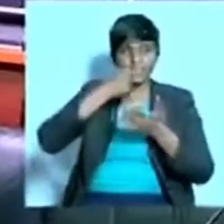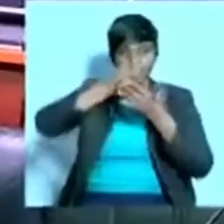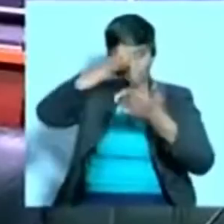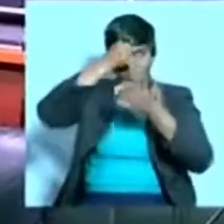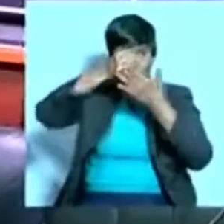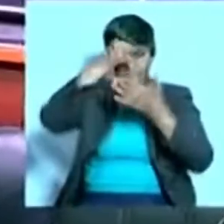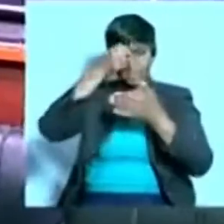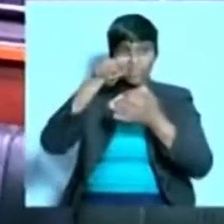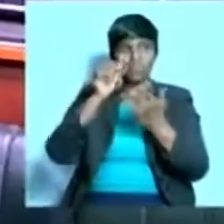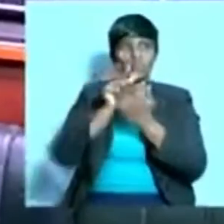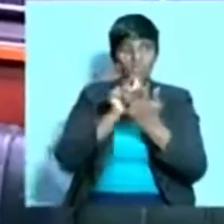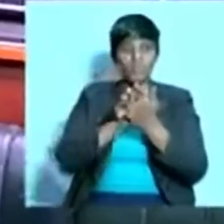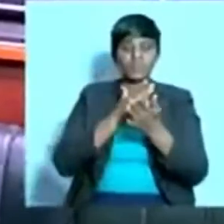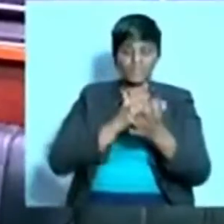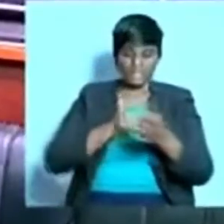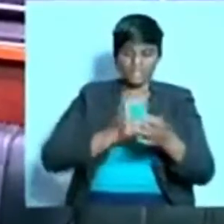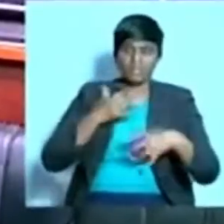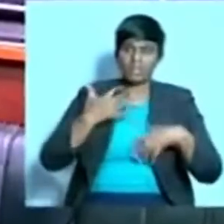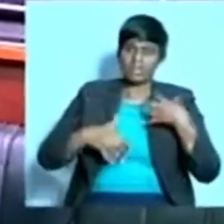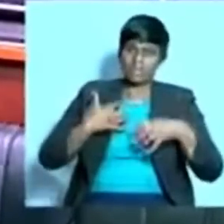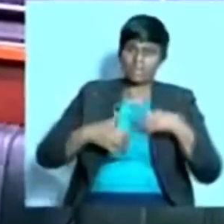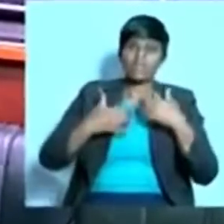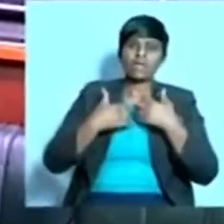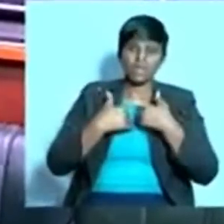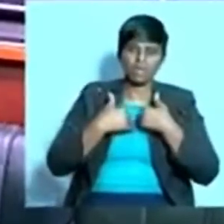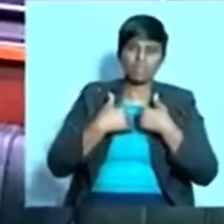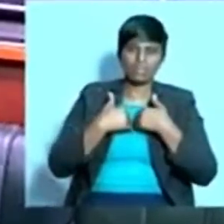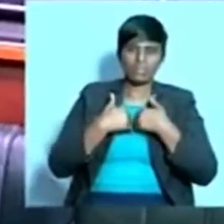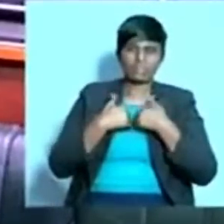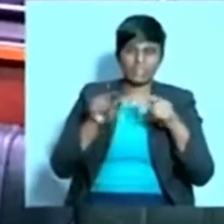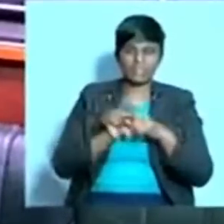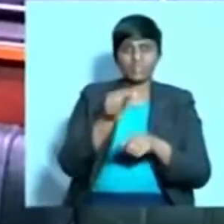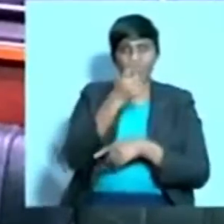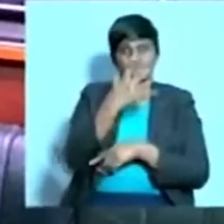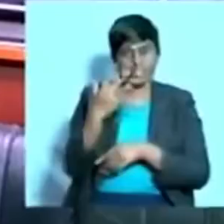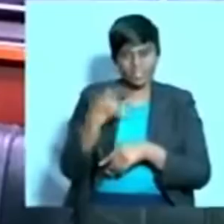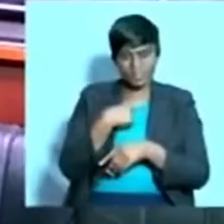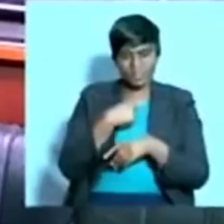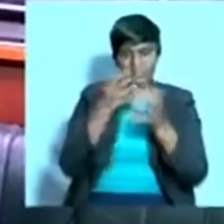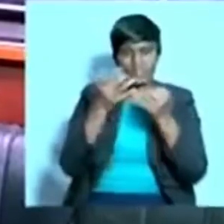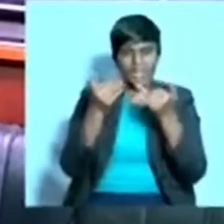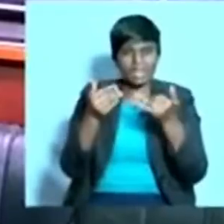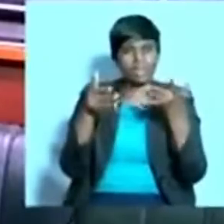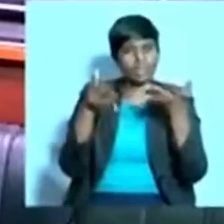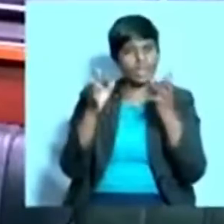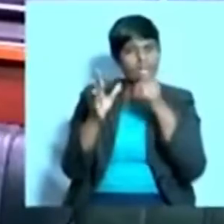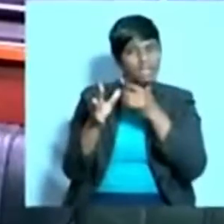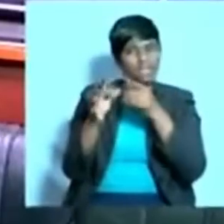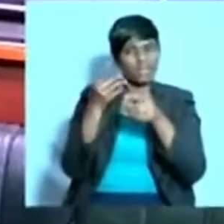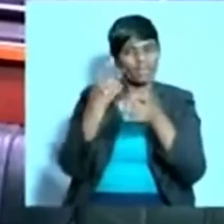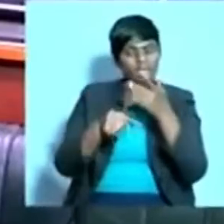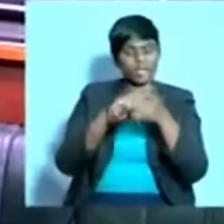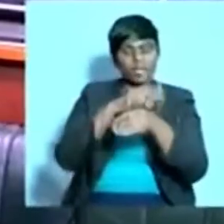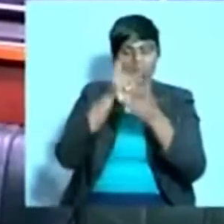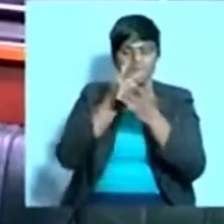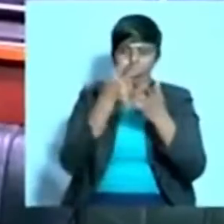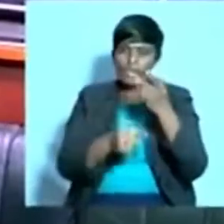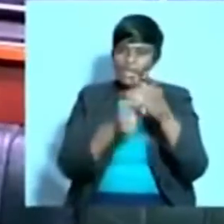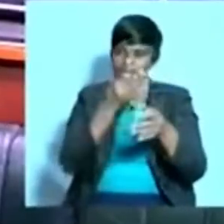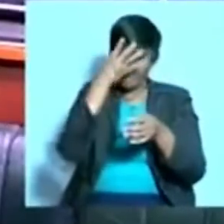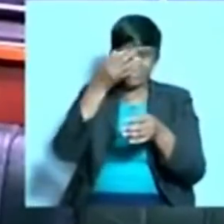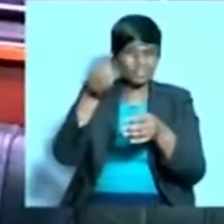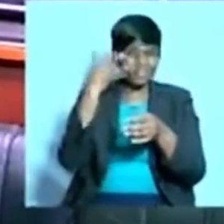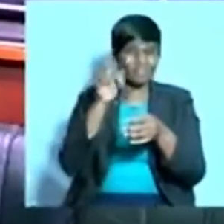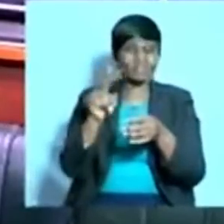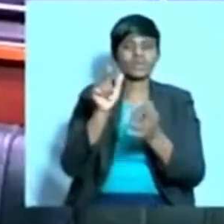law, I'm very much bothered. And one thing I would never want to allow is the deliberate disregard of